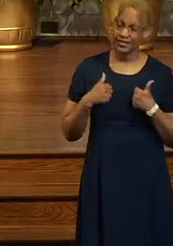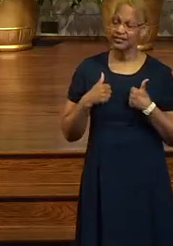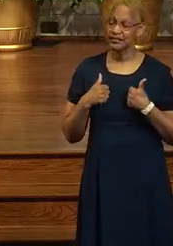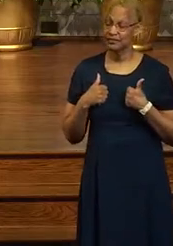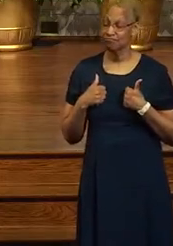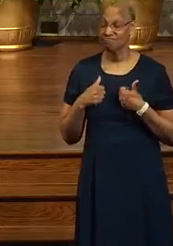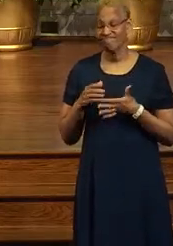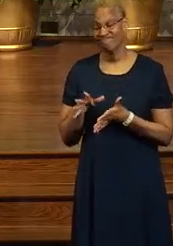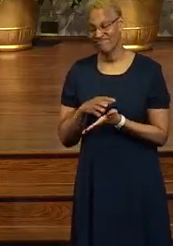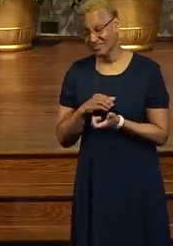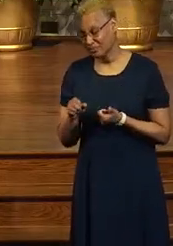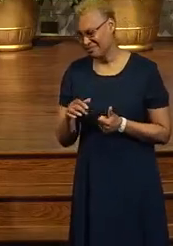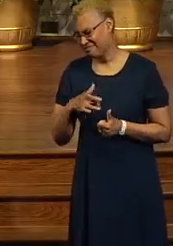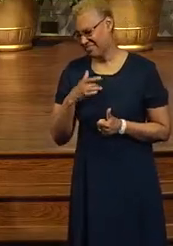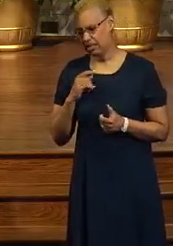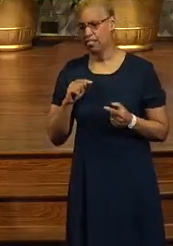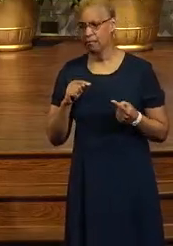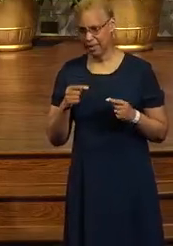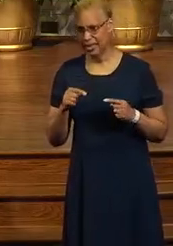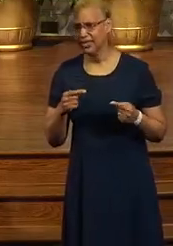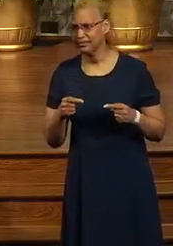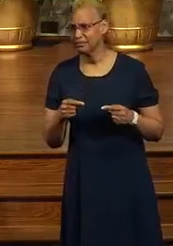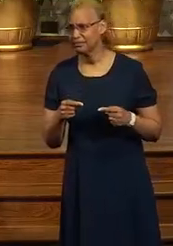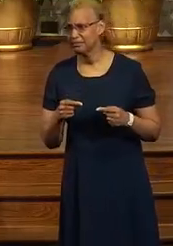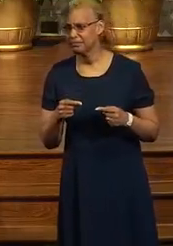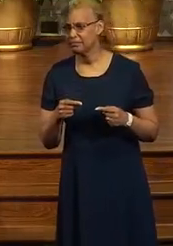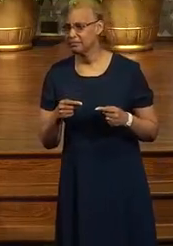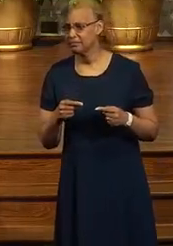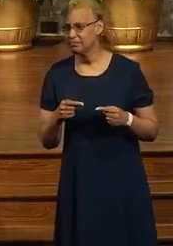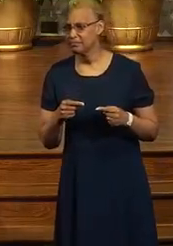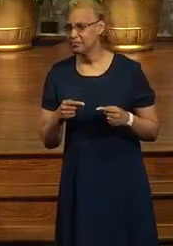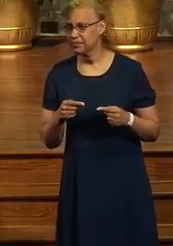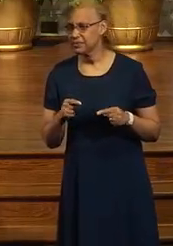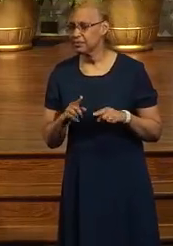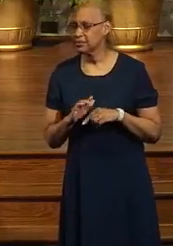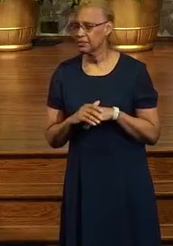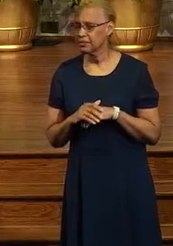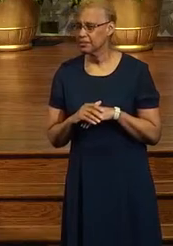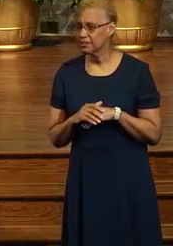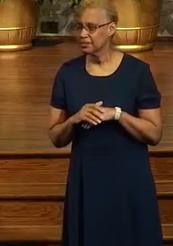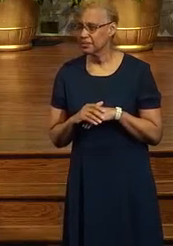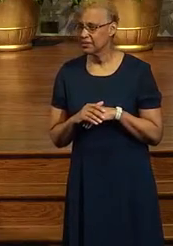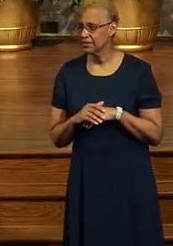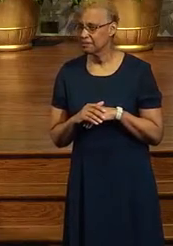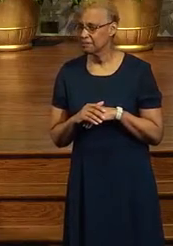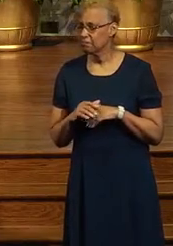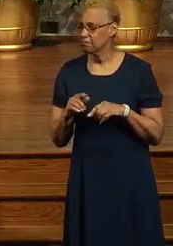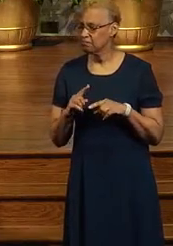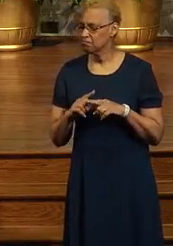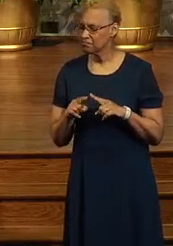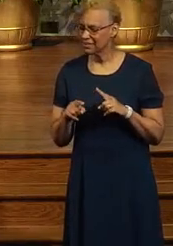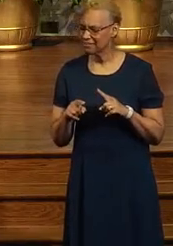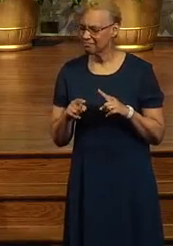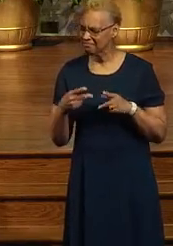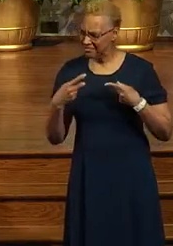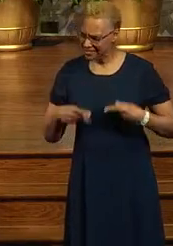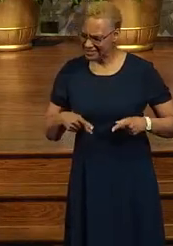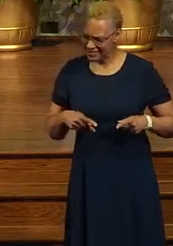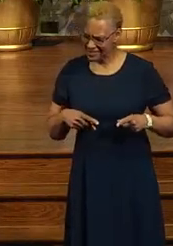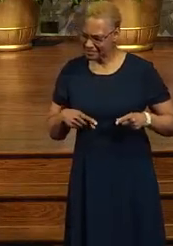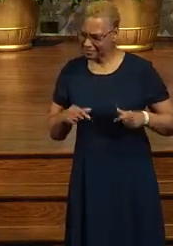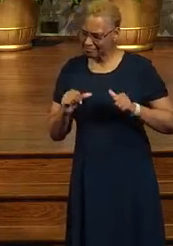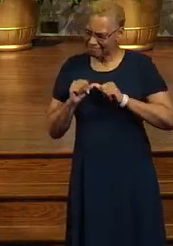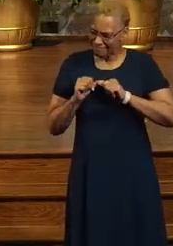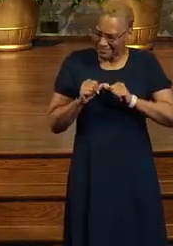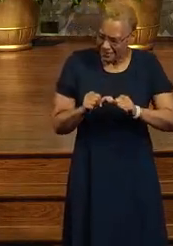we feel this pain. But we physically push through this pain